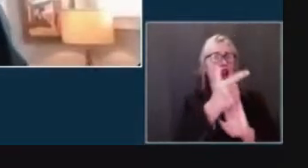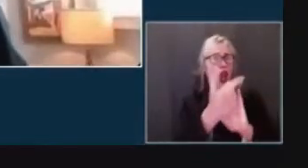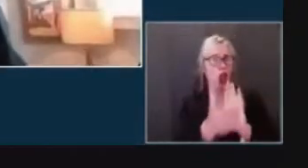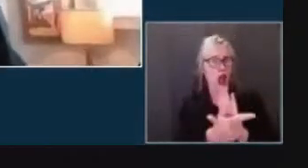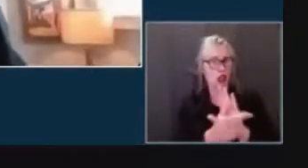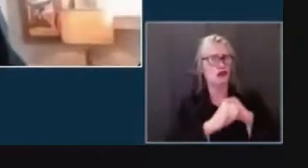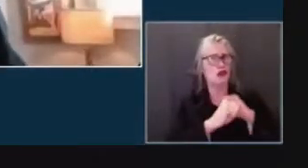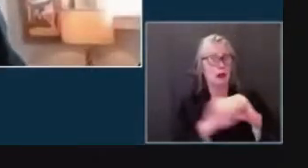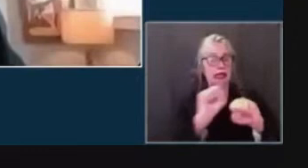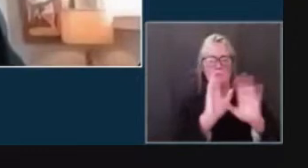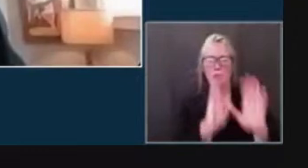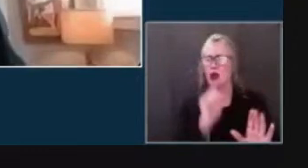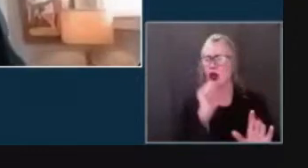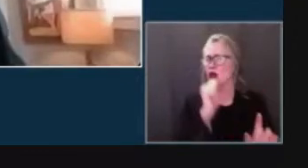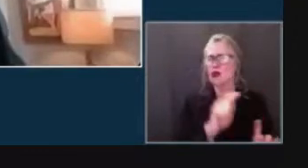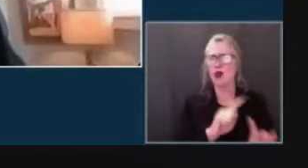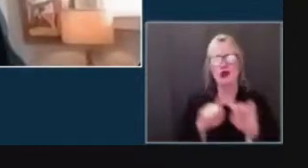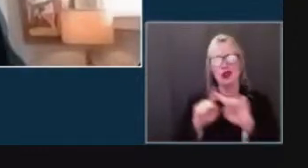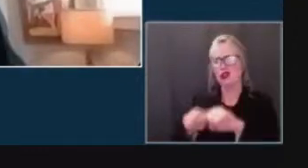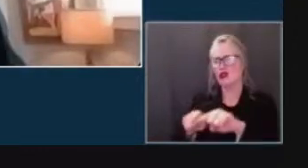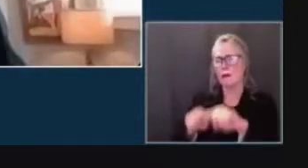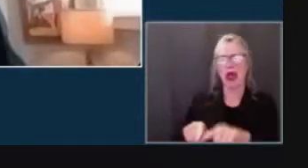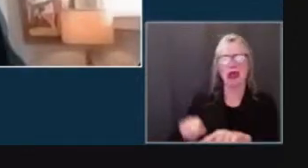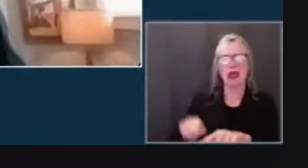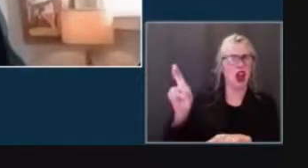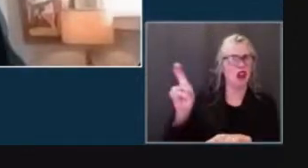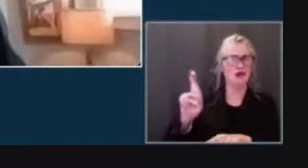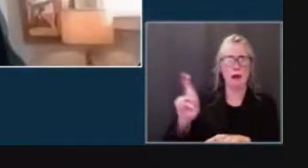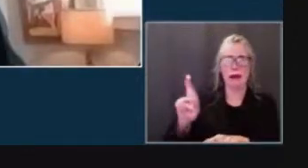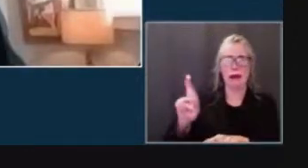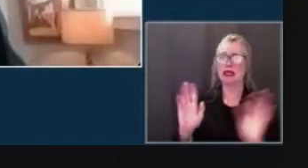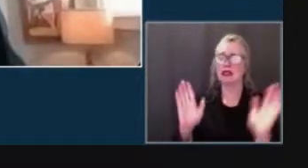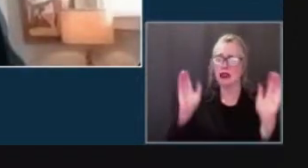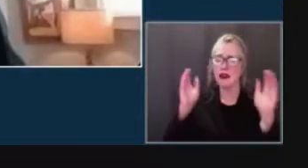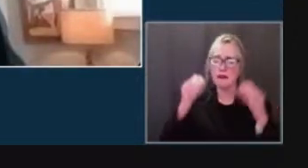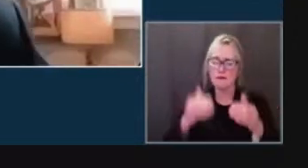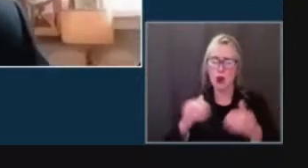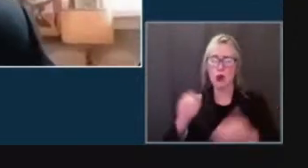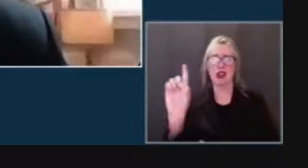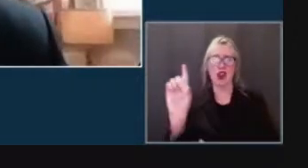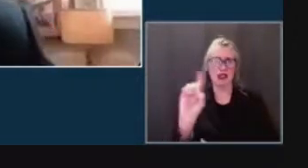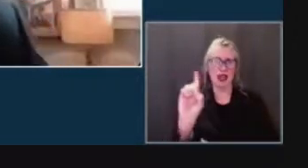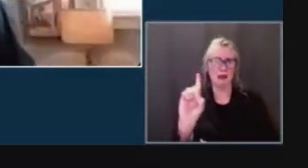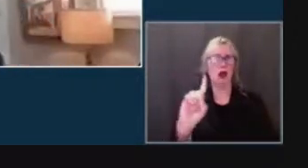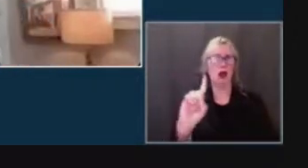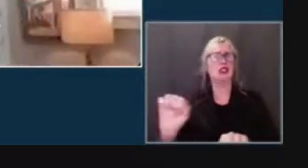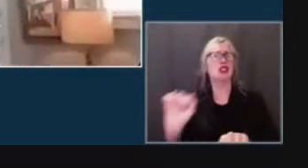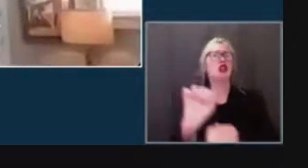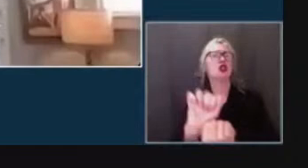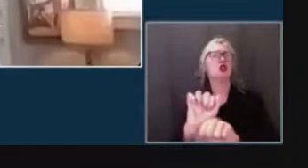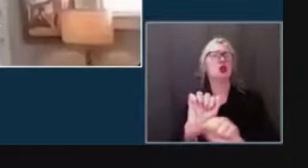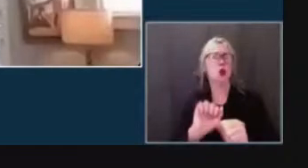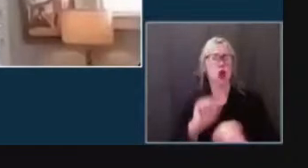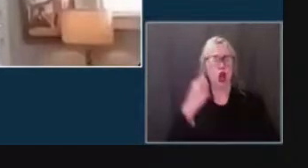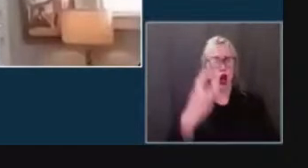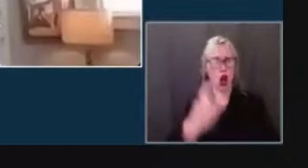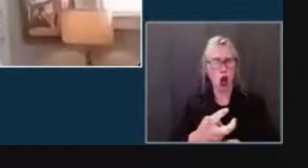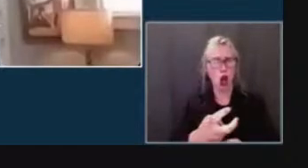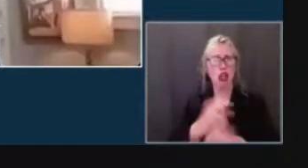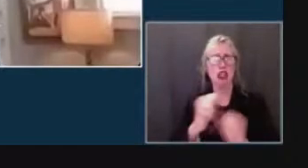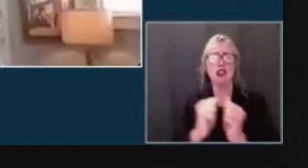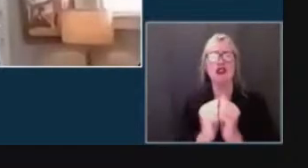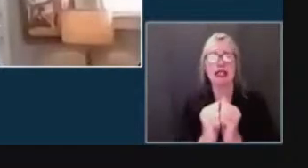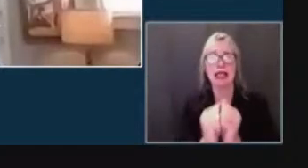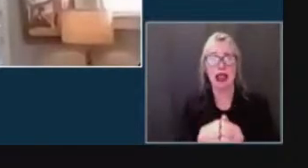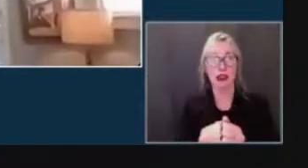carry the water anymore. They turn to Democrats to do their dirty work. And word to legislators, thank